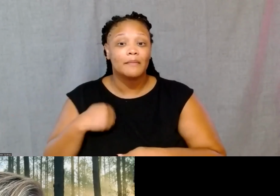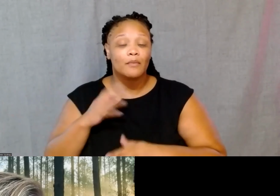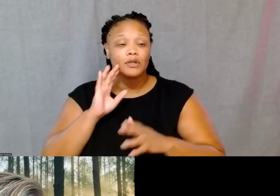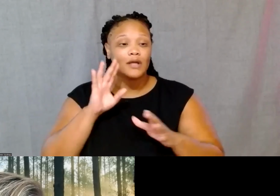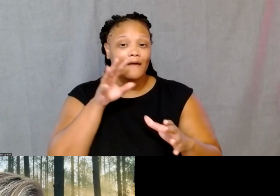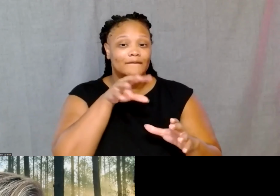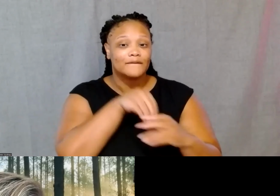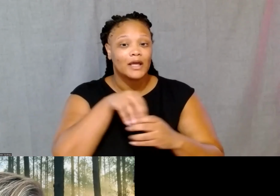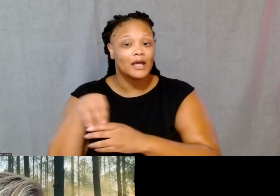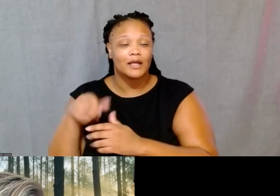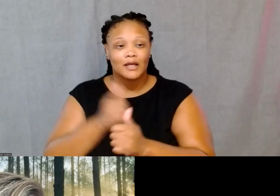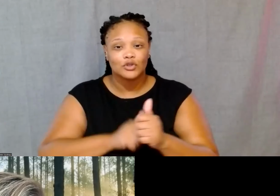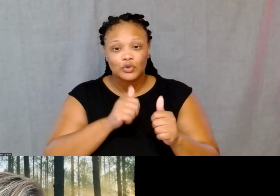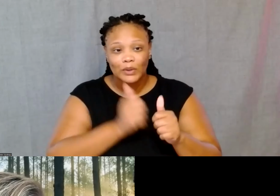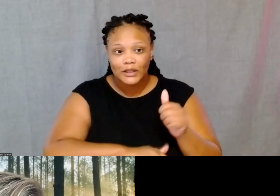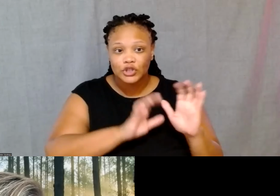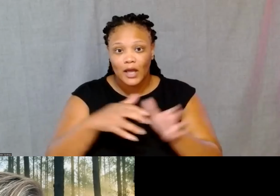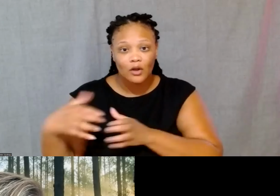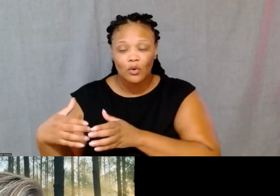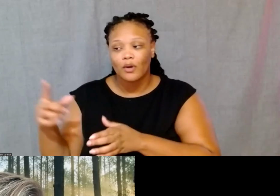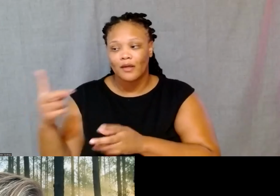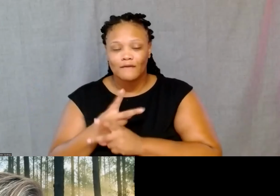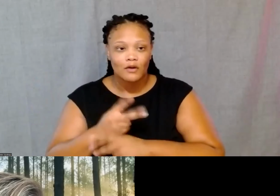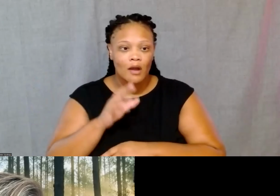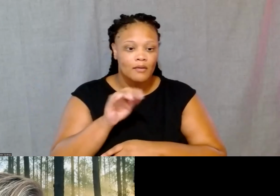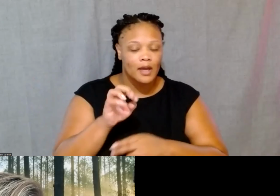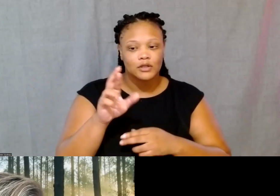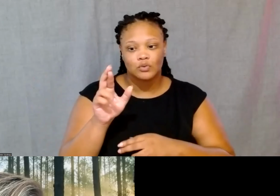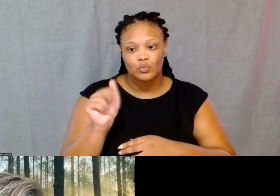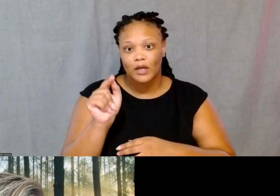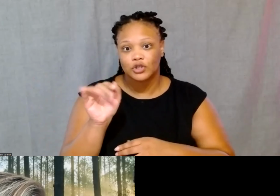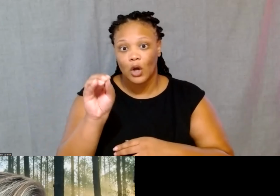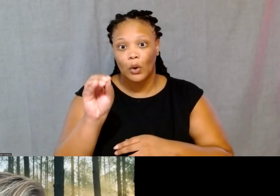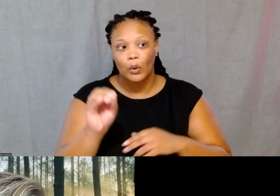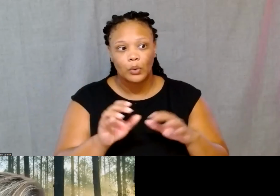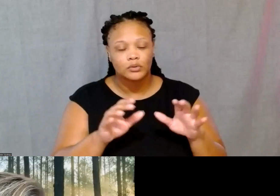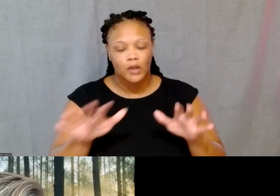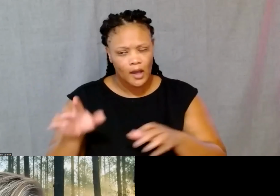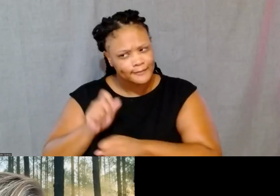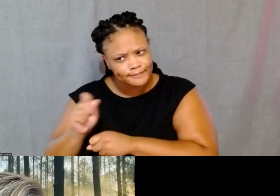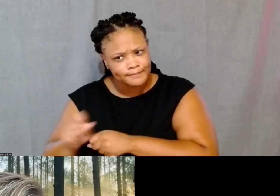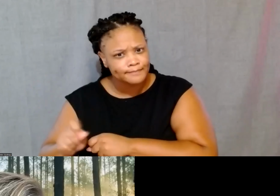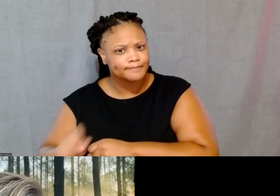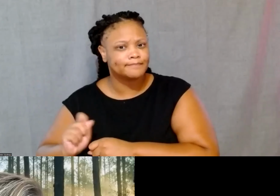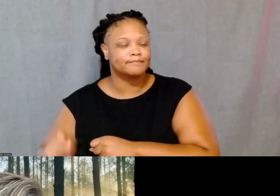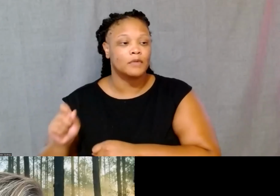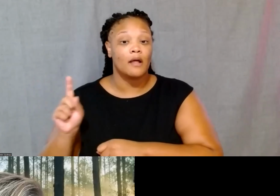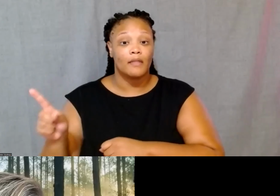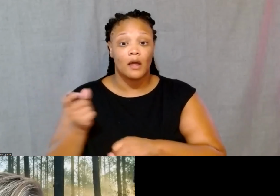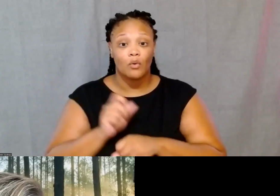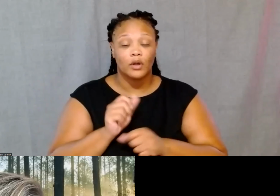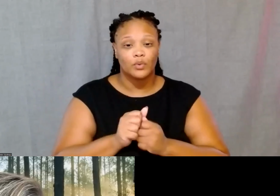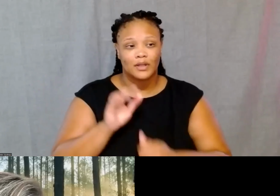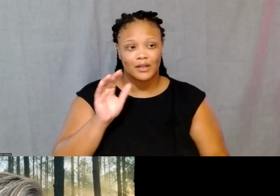one of those categories. They had figured out their case ratios. Like, they had done some groundwork on it. and they worked with CADS to